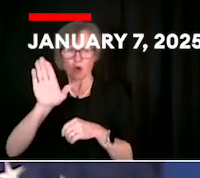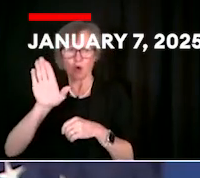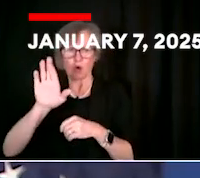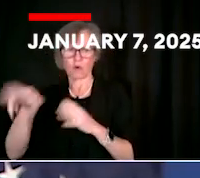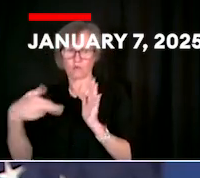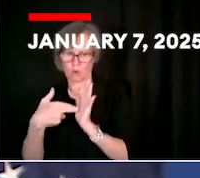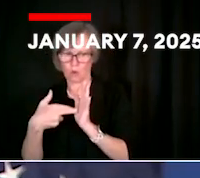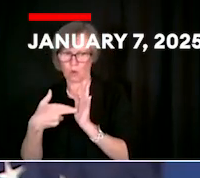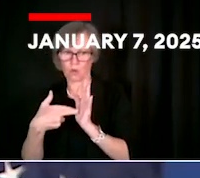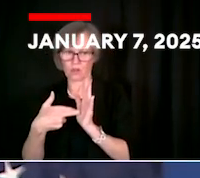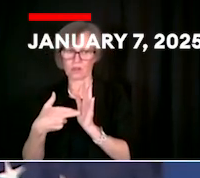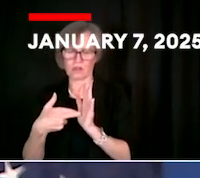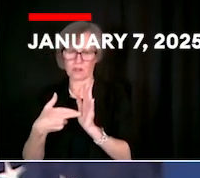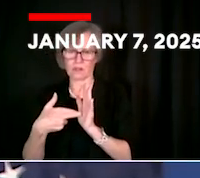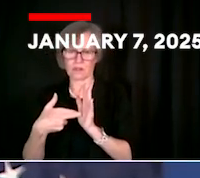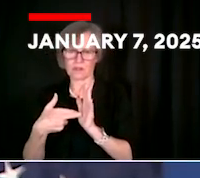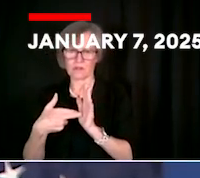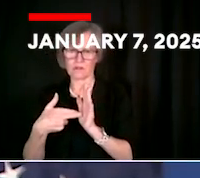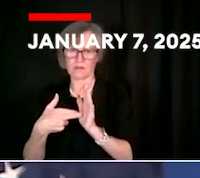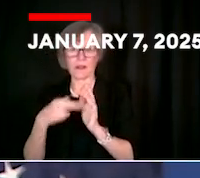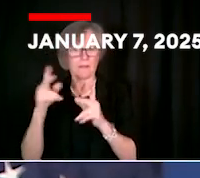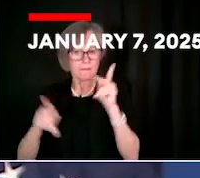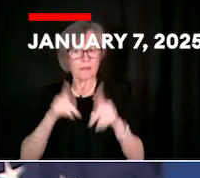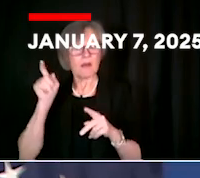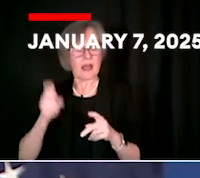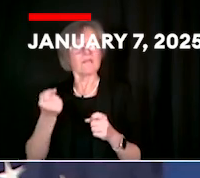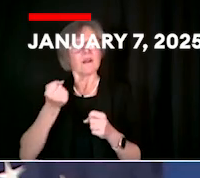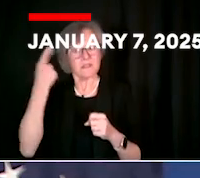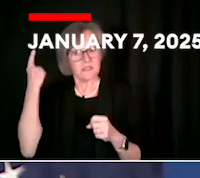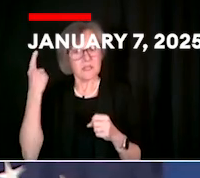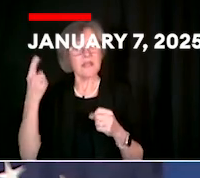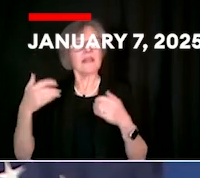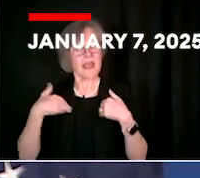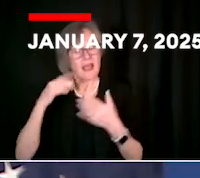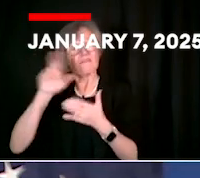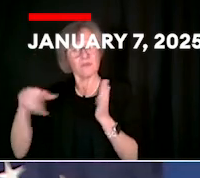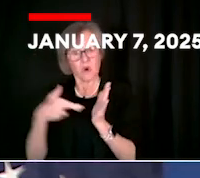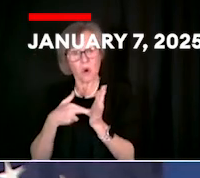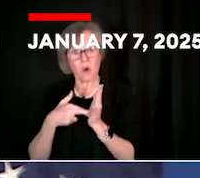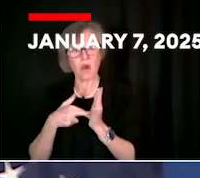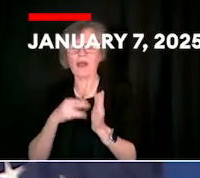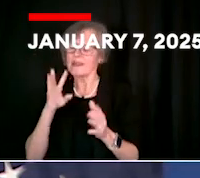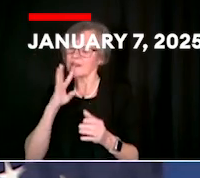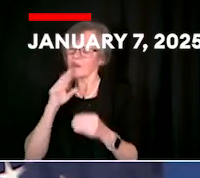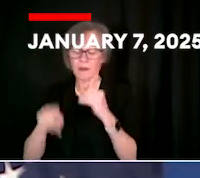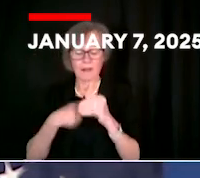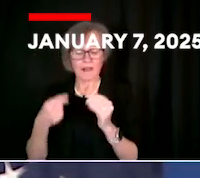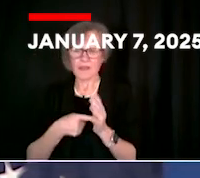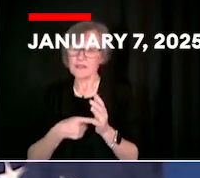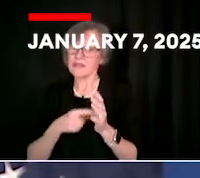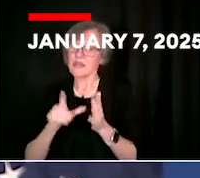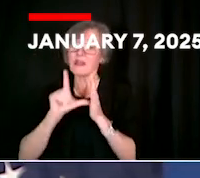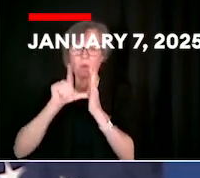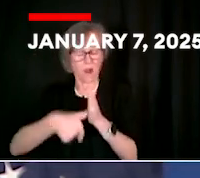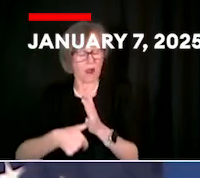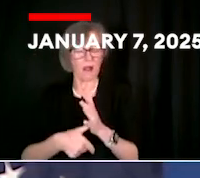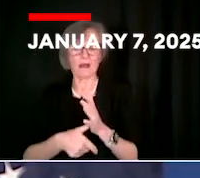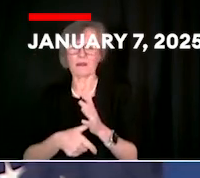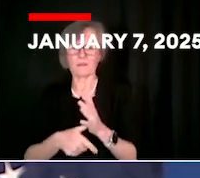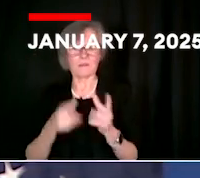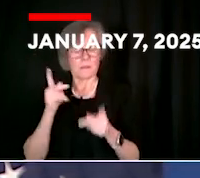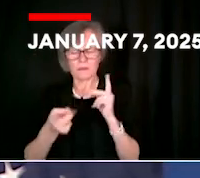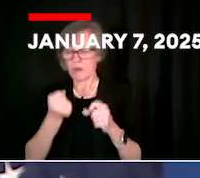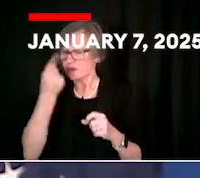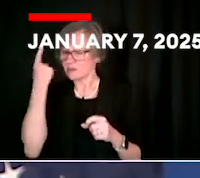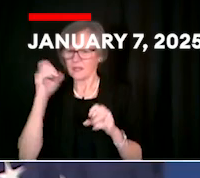it. People have to understand that they have a role. And I keep talking about this, and it's going to take a while before it resonates with everyone.